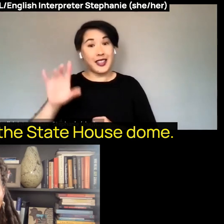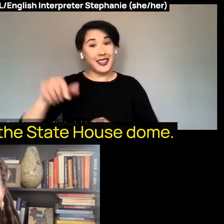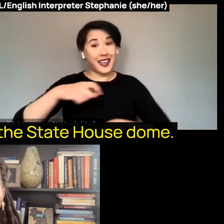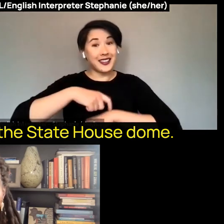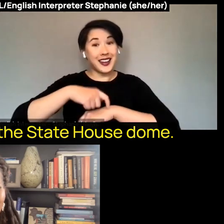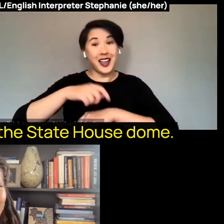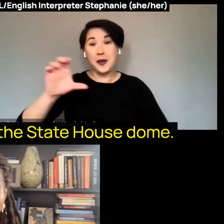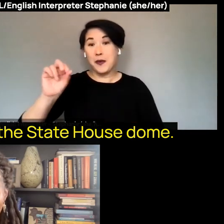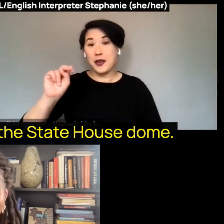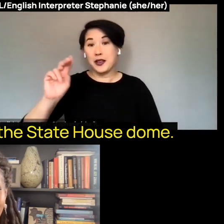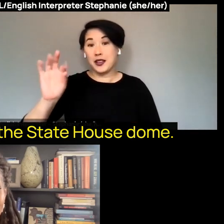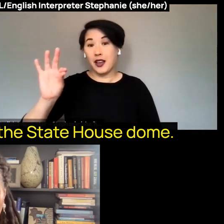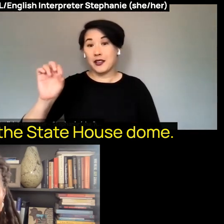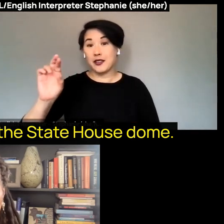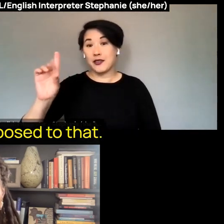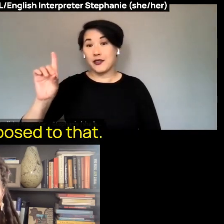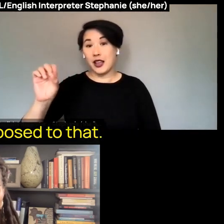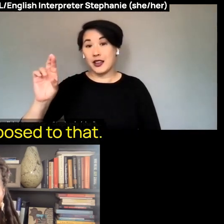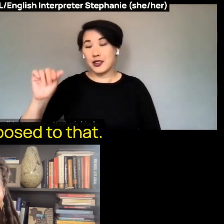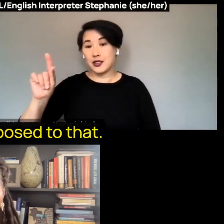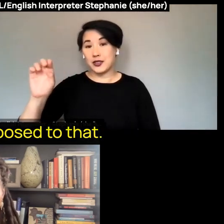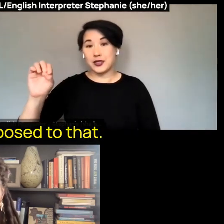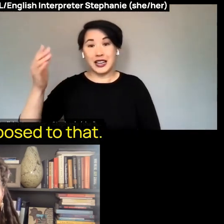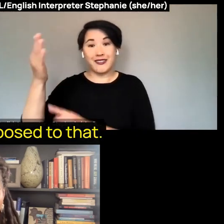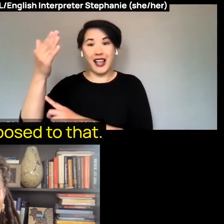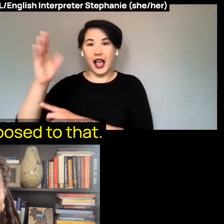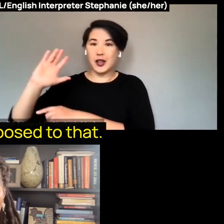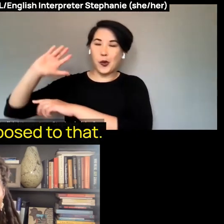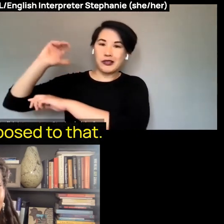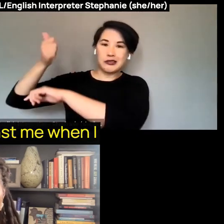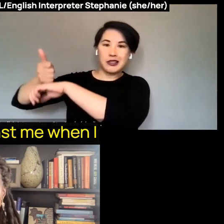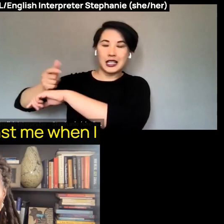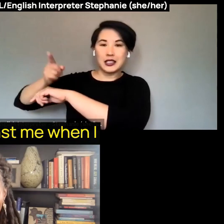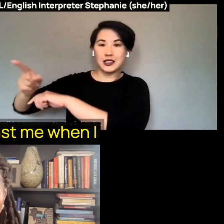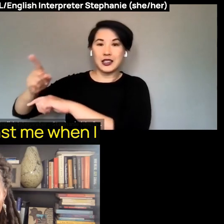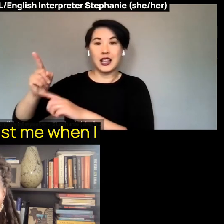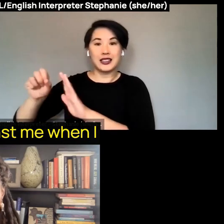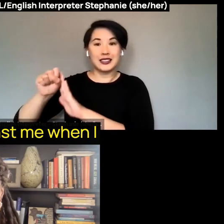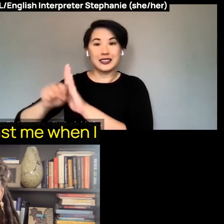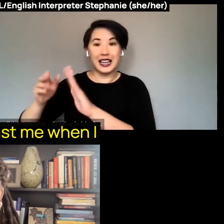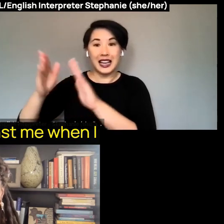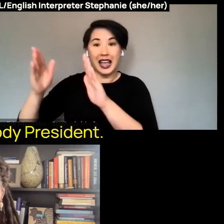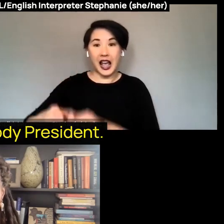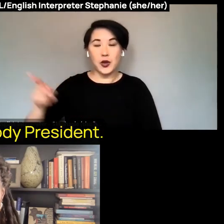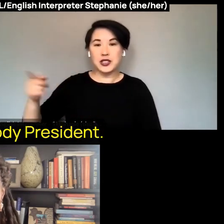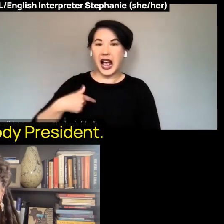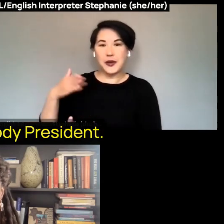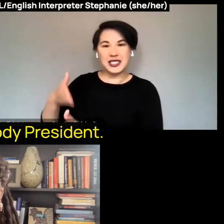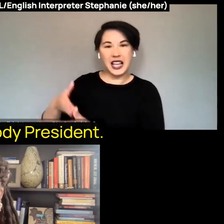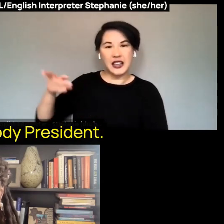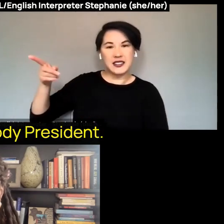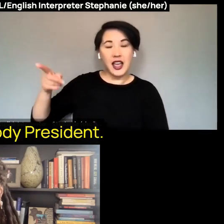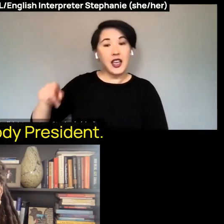hanging on top of the State House dome. And I was very opposed to that. It was used against me when I ran for student